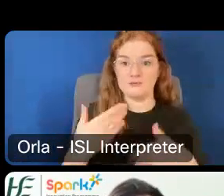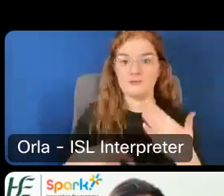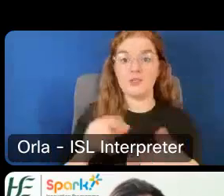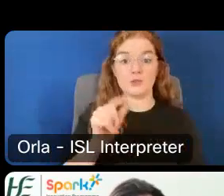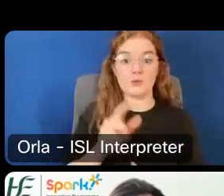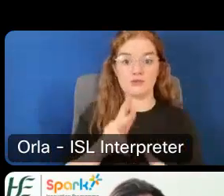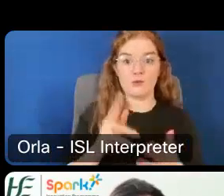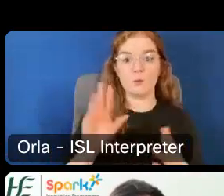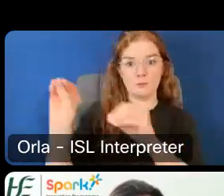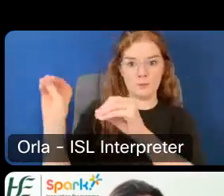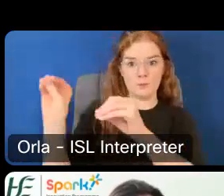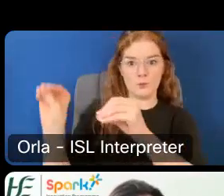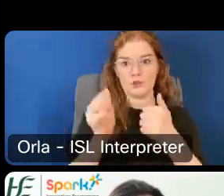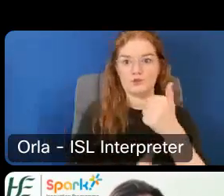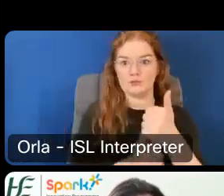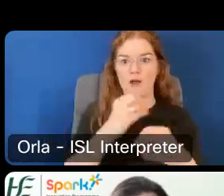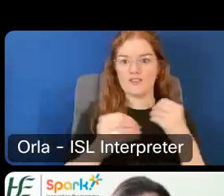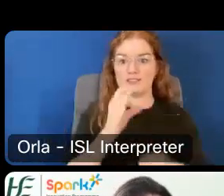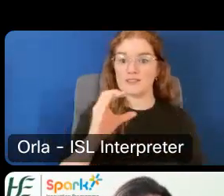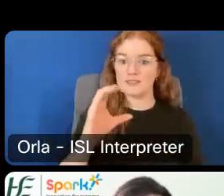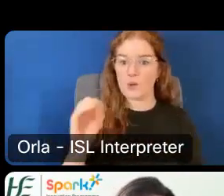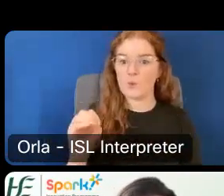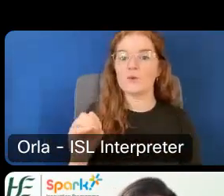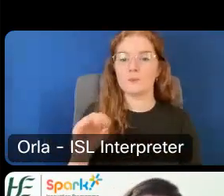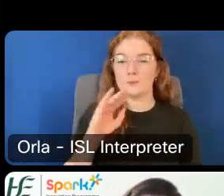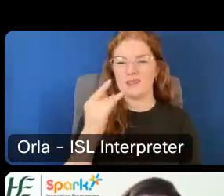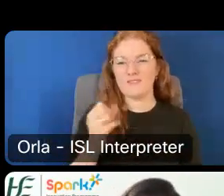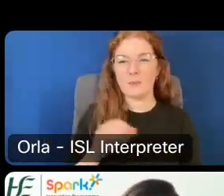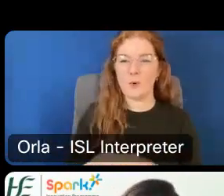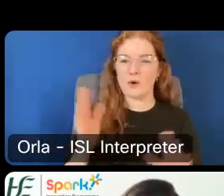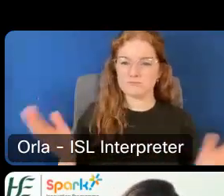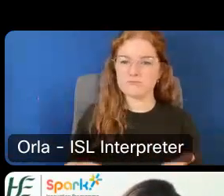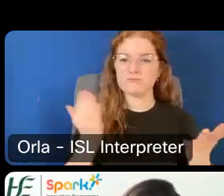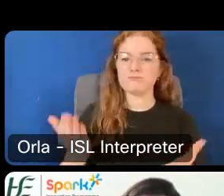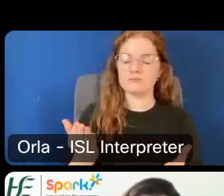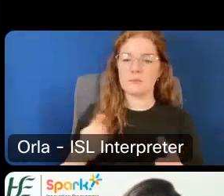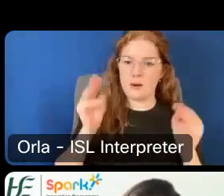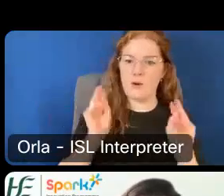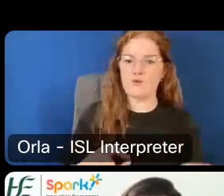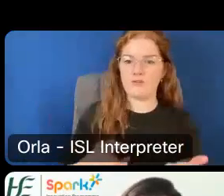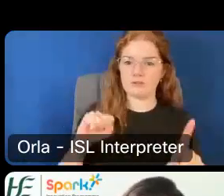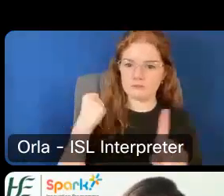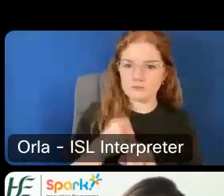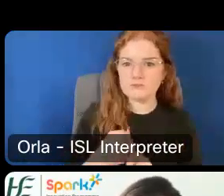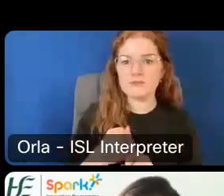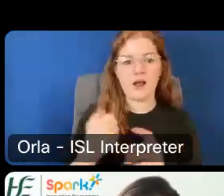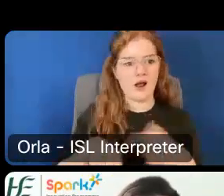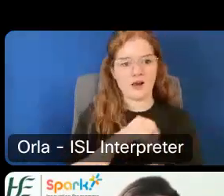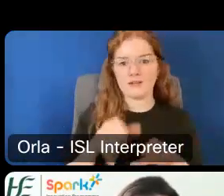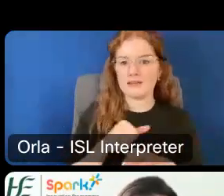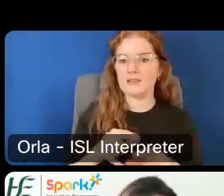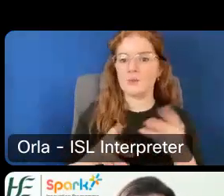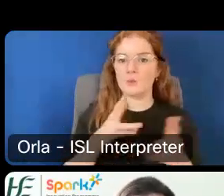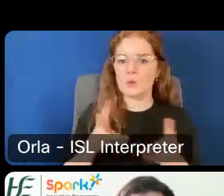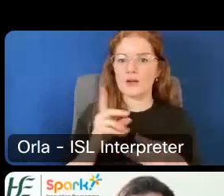of the CCO, which gave a real, I think, bolstering to the clinical work that we do, and also